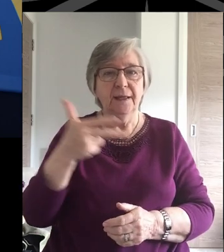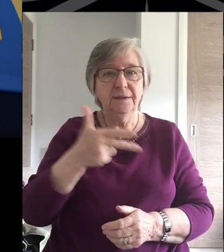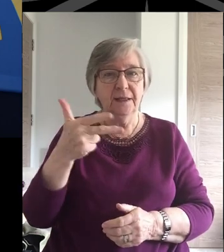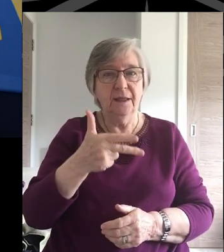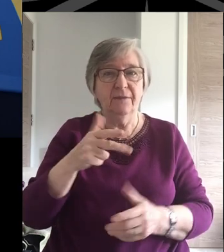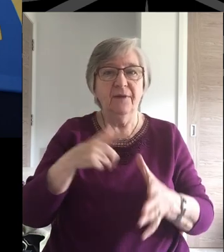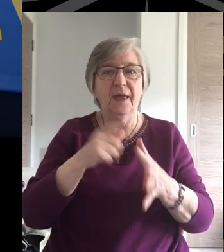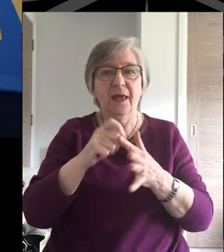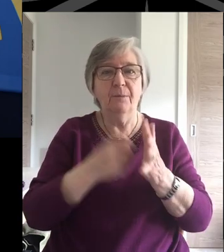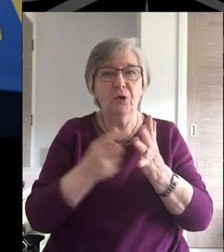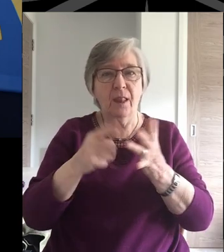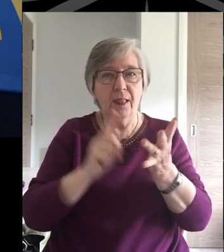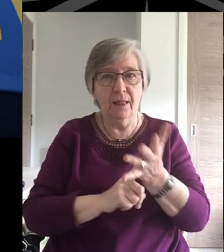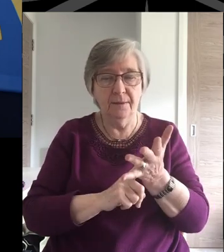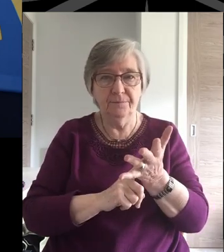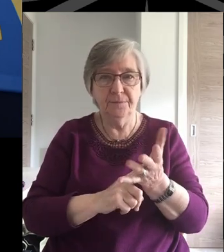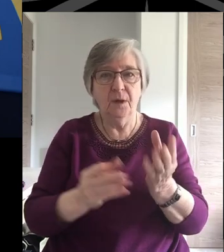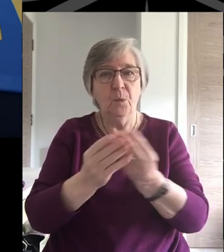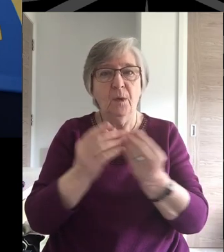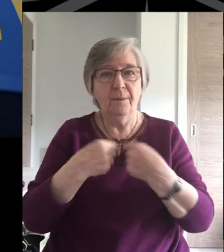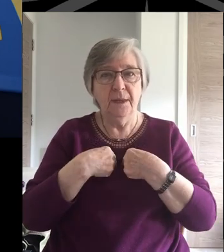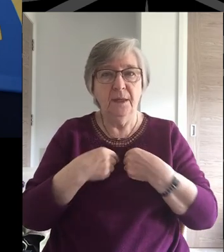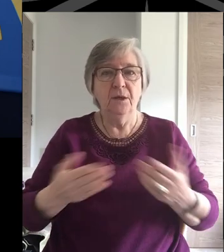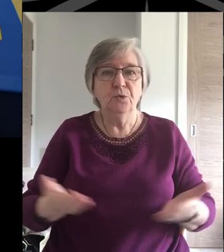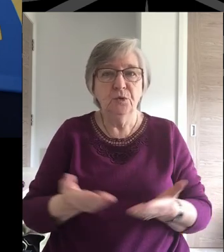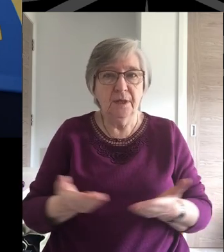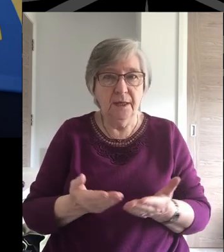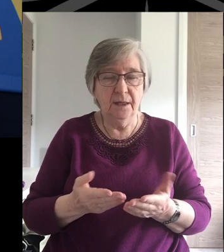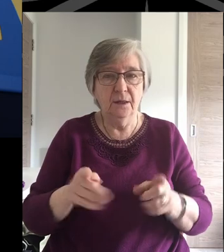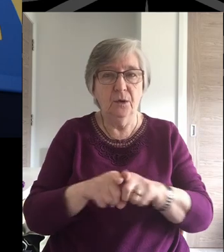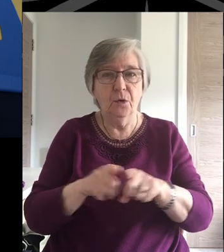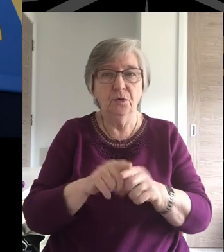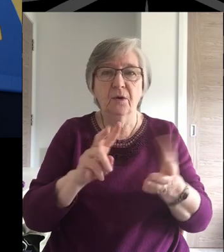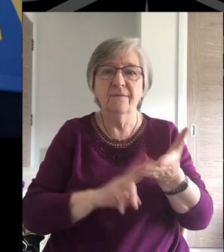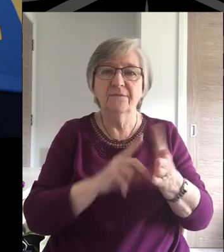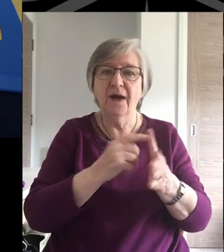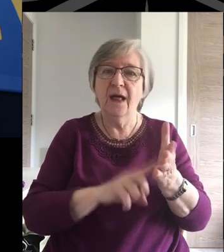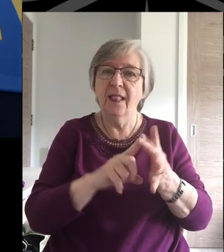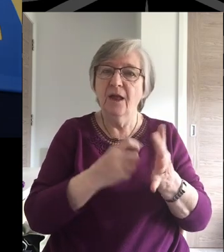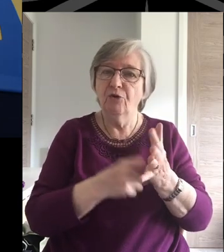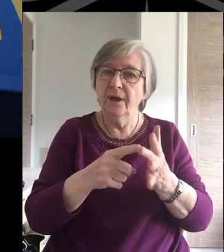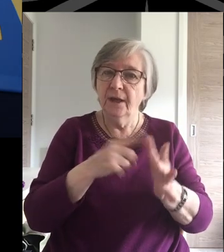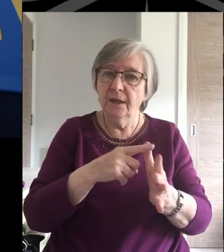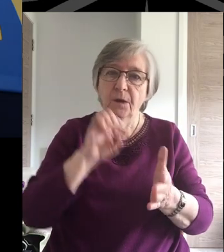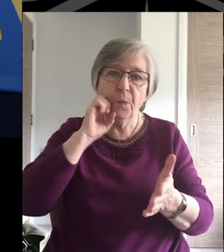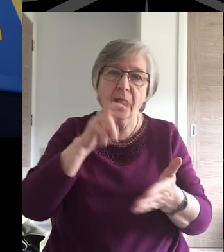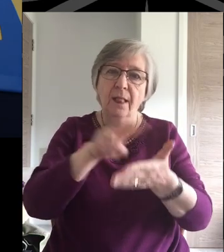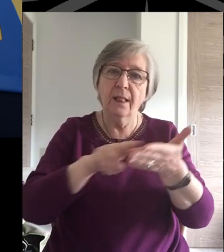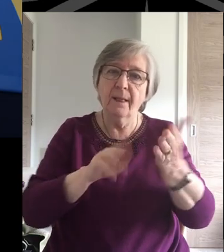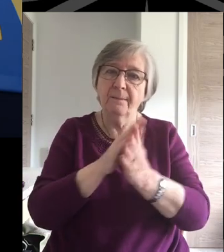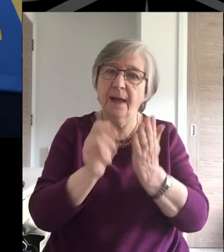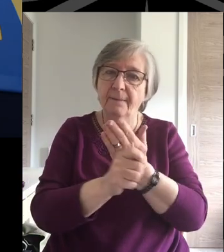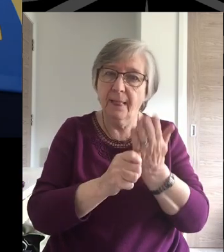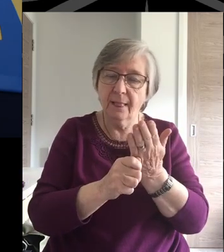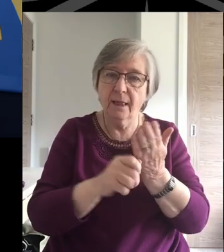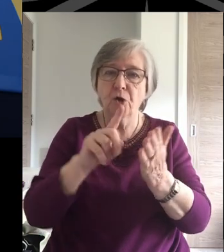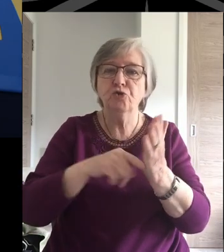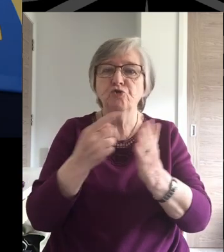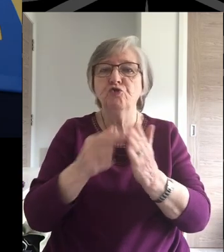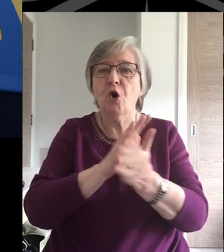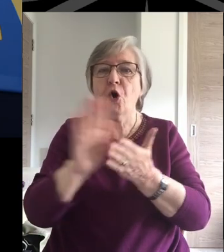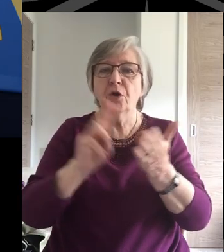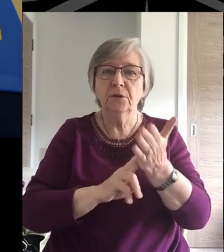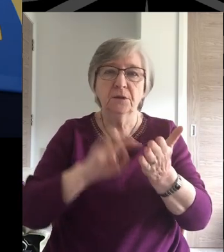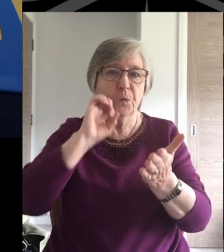April. As well as myself taking part in the service, Valerie Stewart is doing our Bible reading, and John McCart leading us